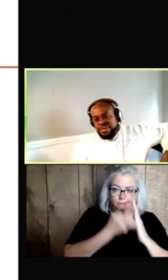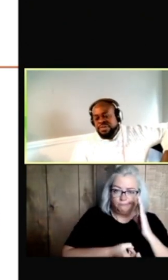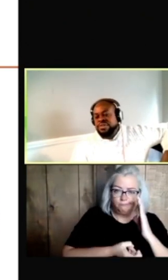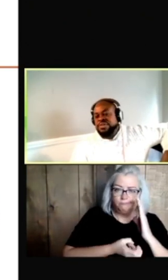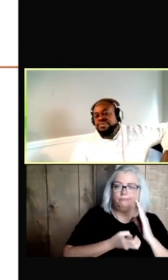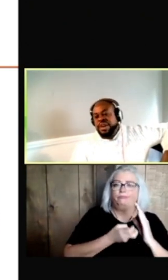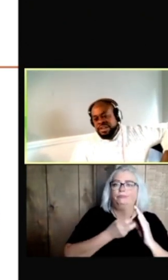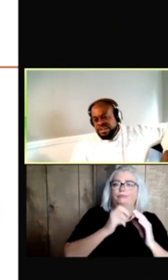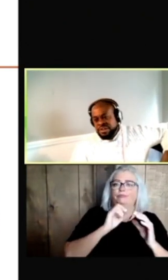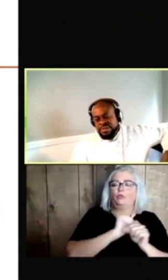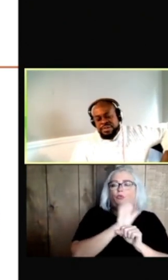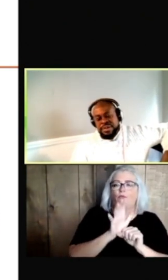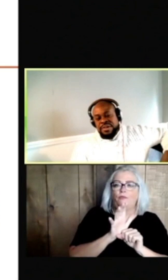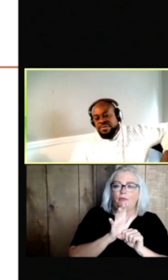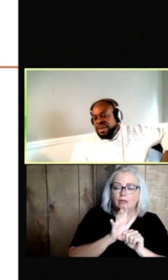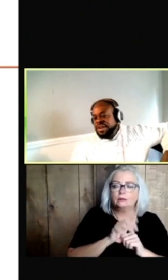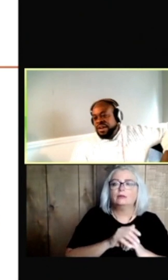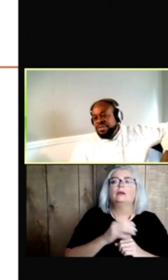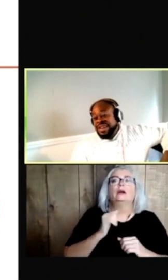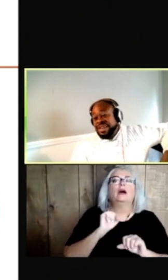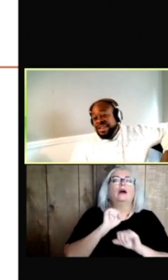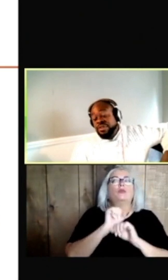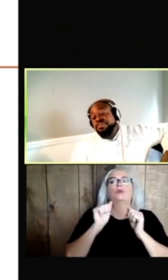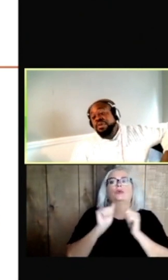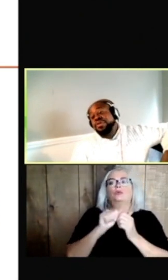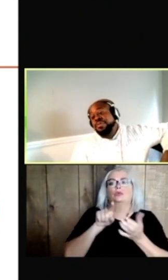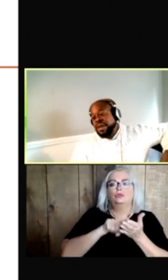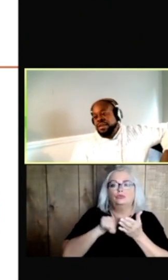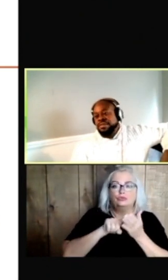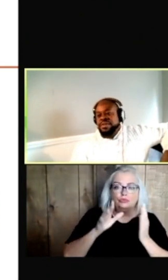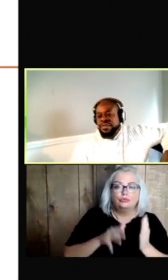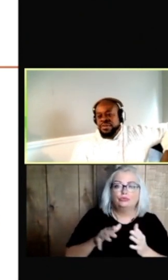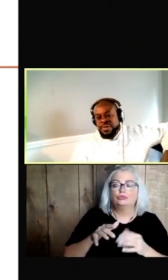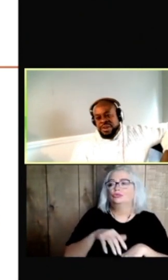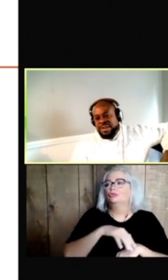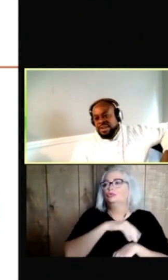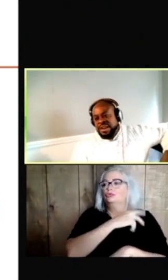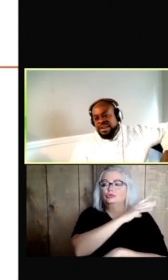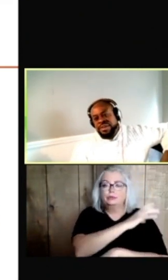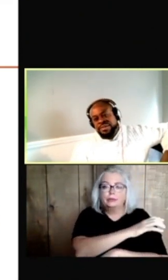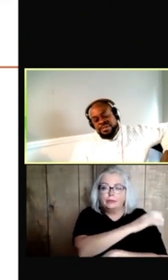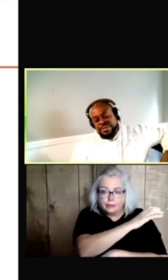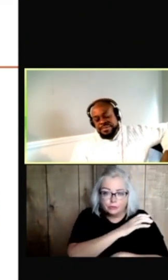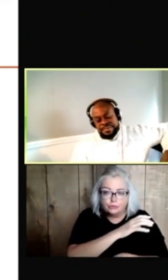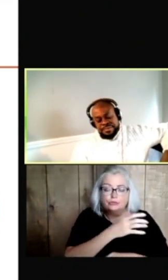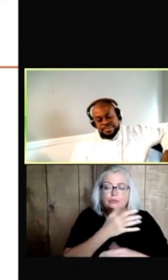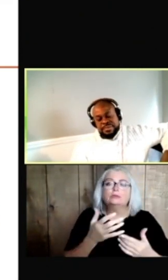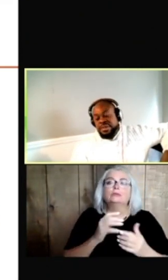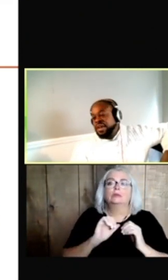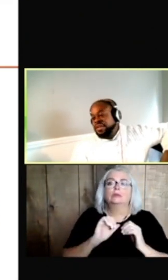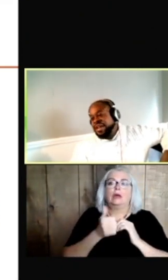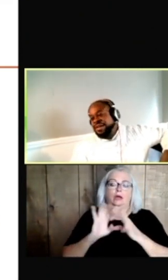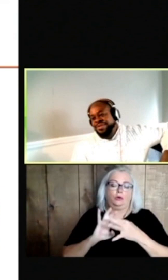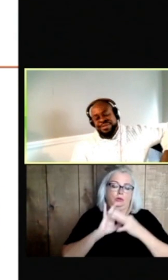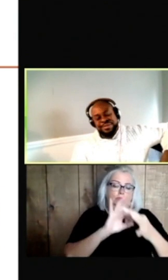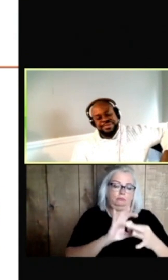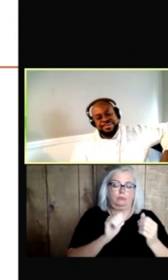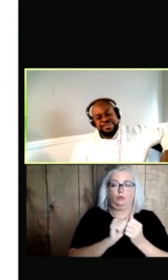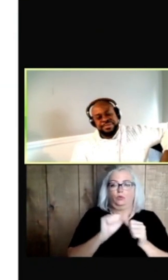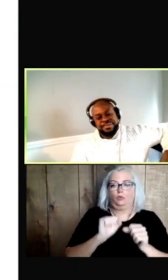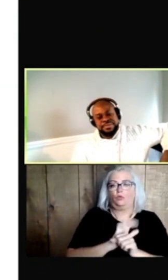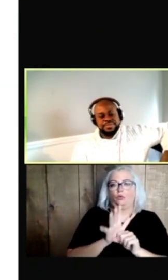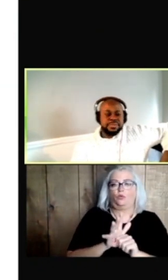medical researchers and practitioners when it comes to dealing with both the pandemics of COVID-19 and racism. Next slide,